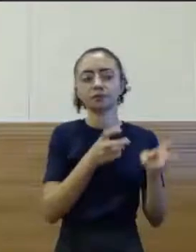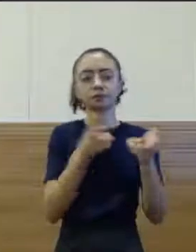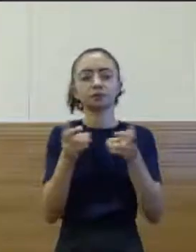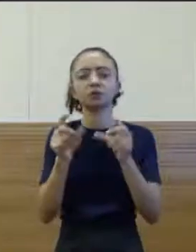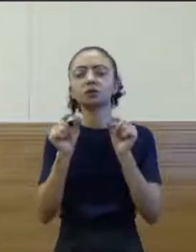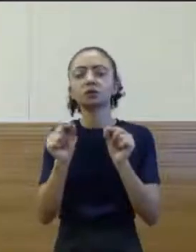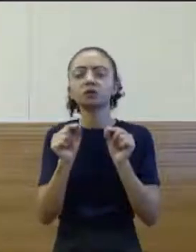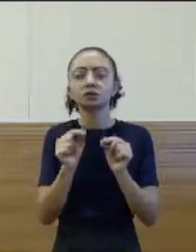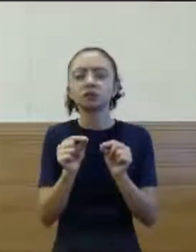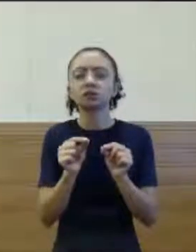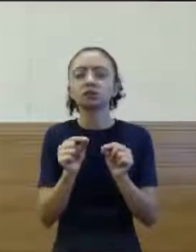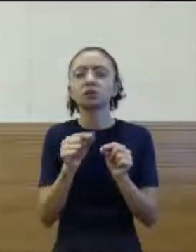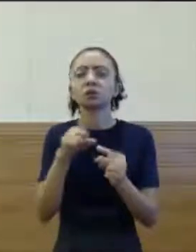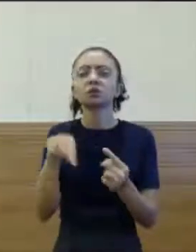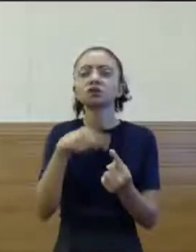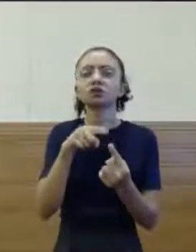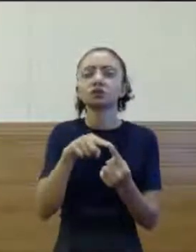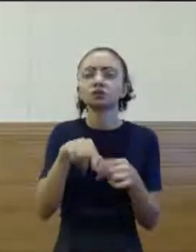want